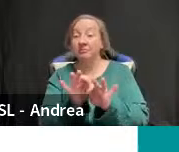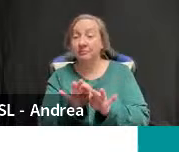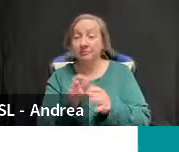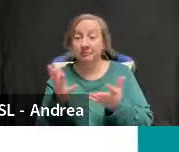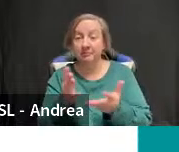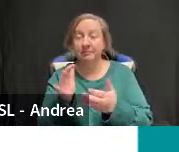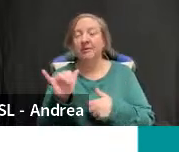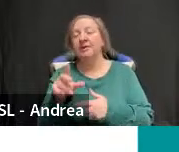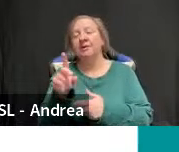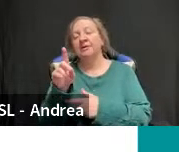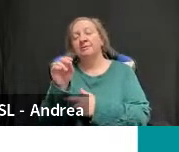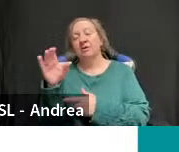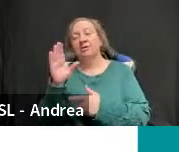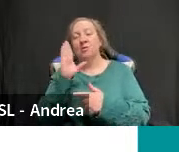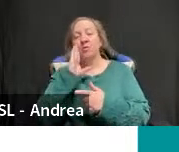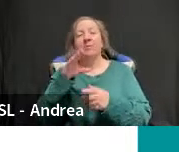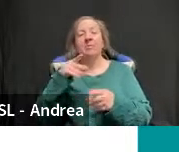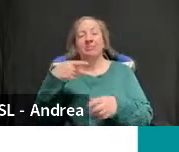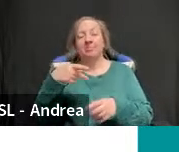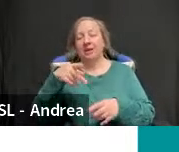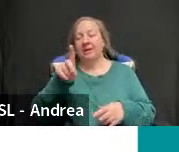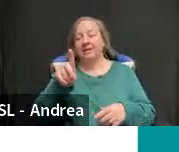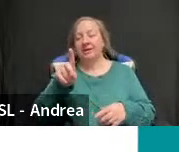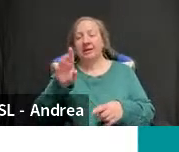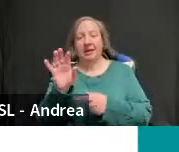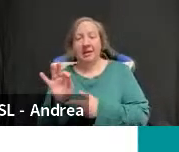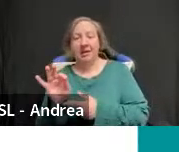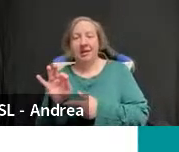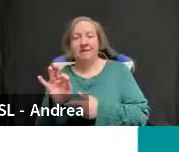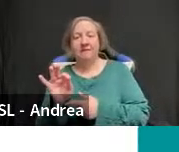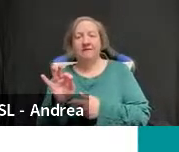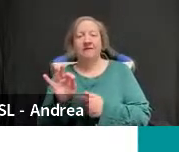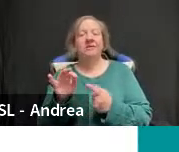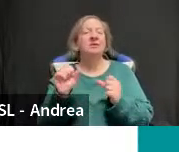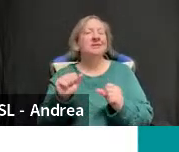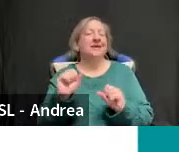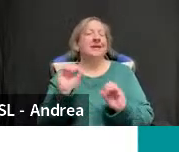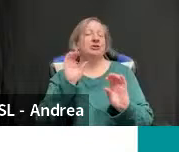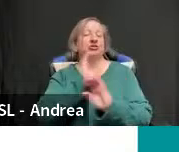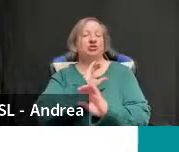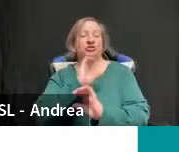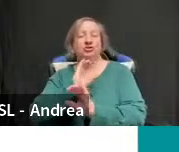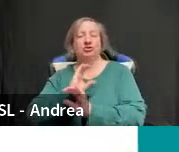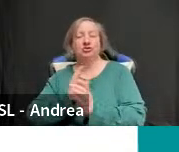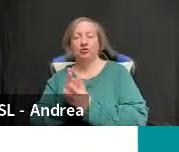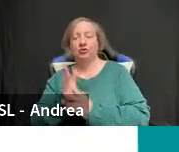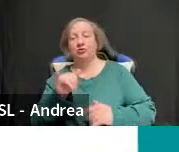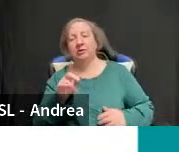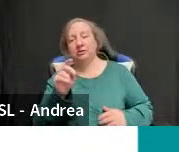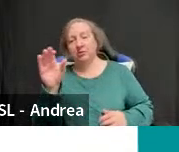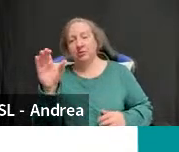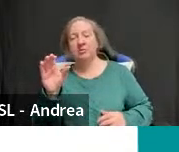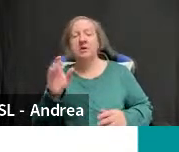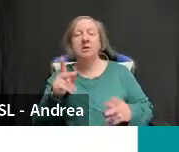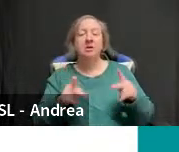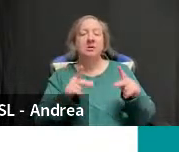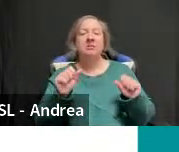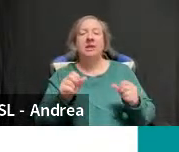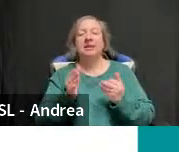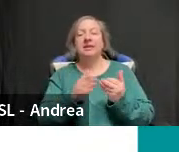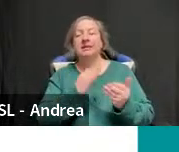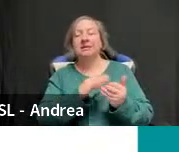it is going to be in a PDF format, but it's a searchable document. So people can easily look